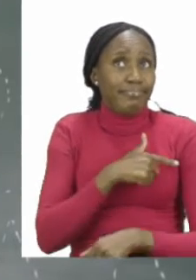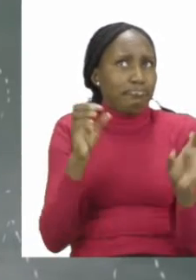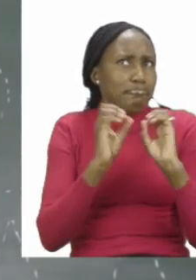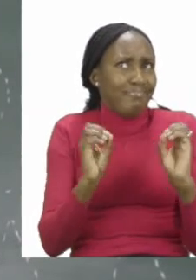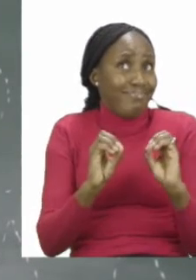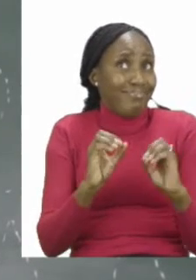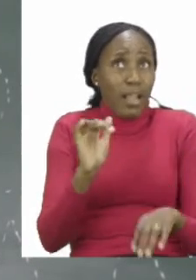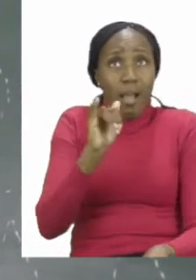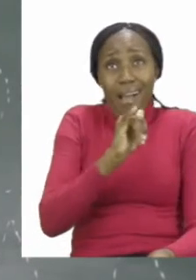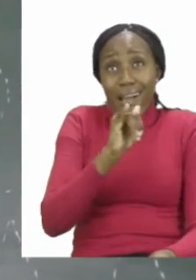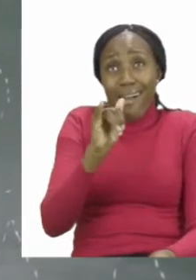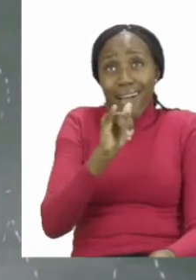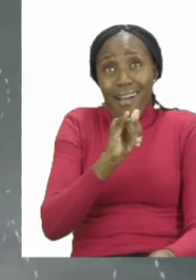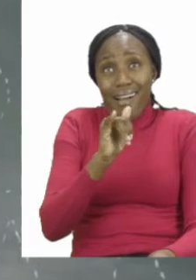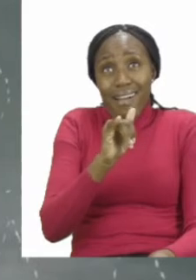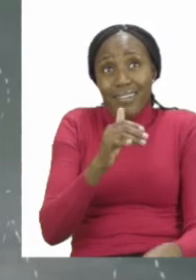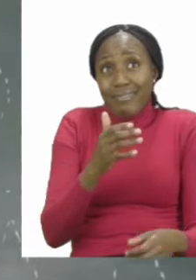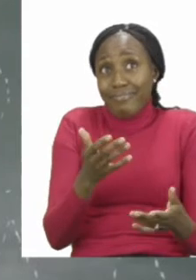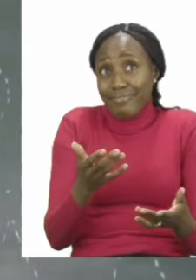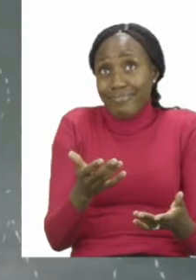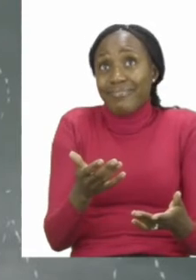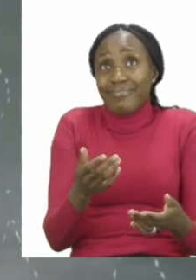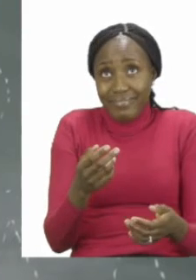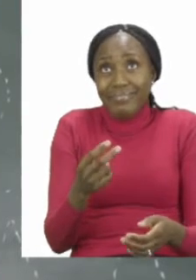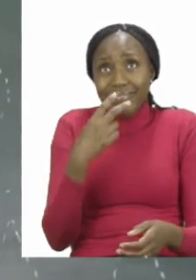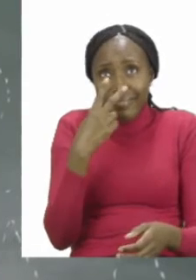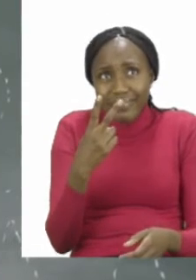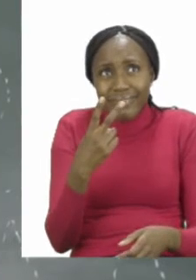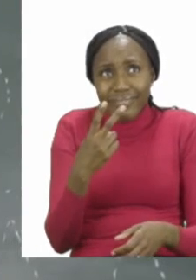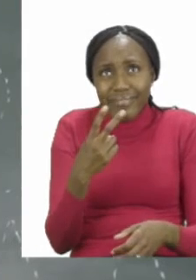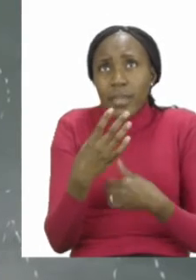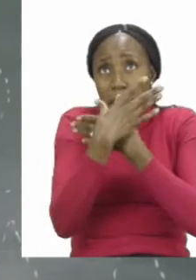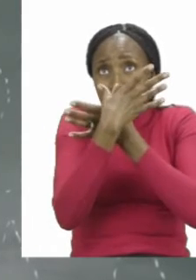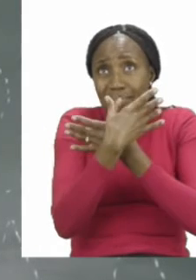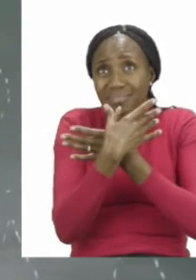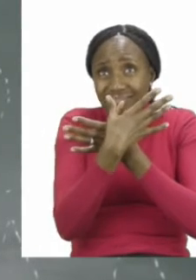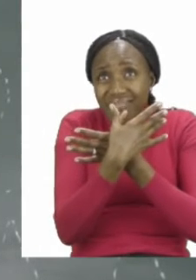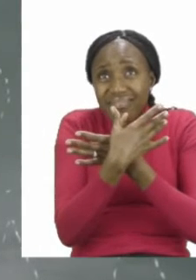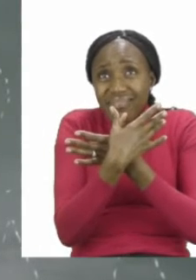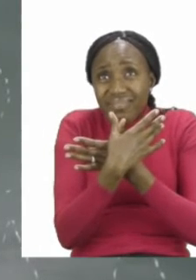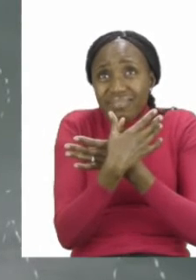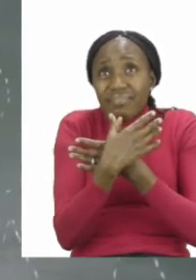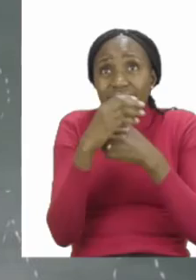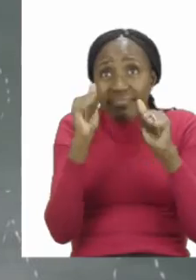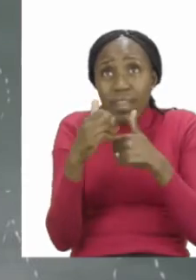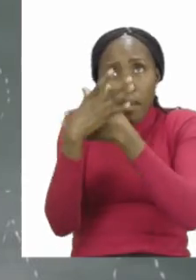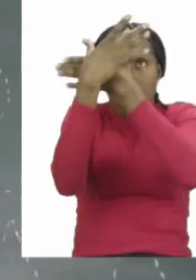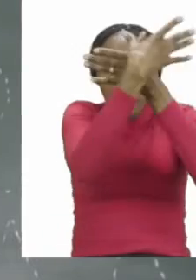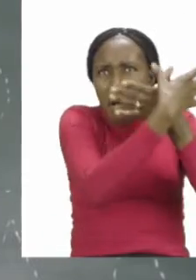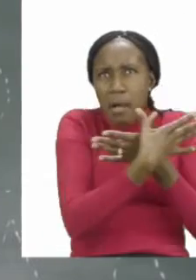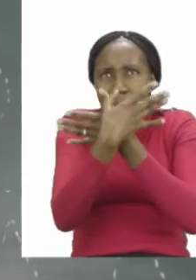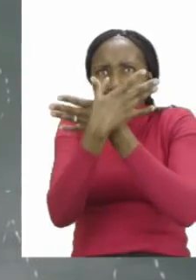a non-living thing? Let's see. Can the butterfly move and